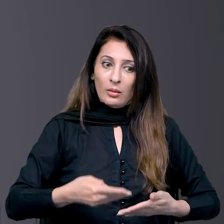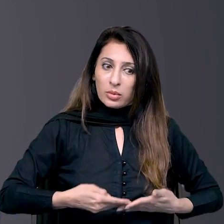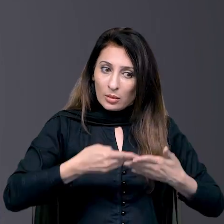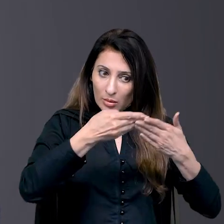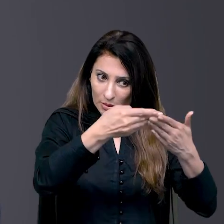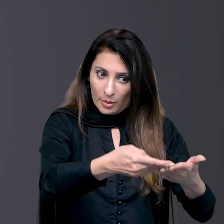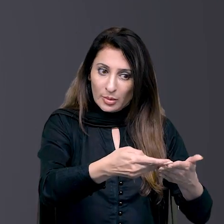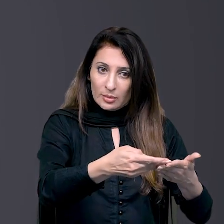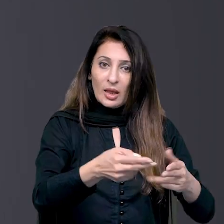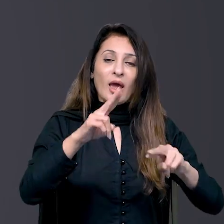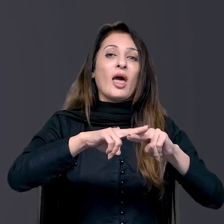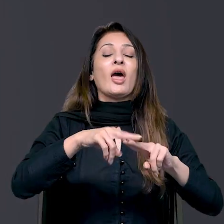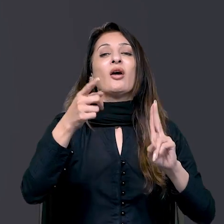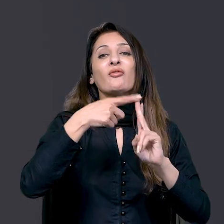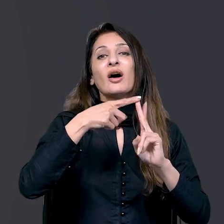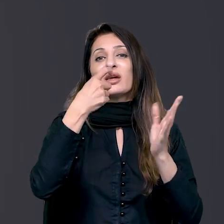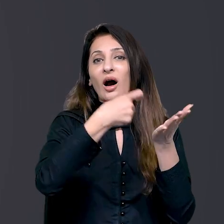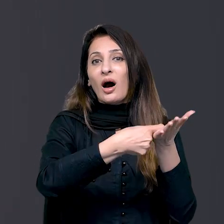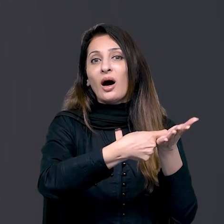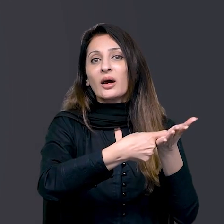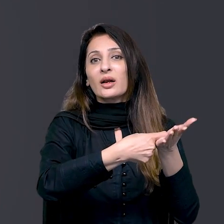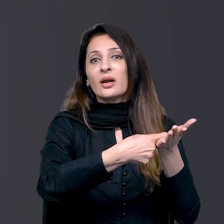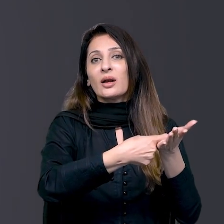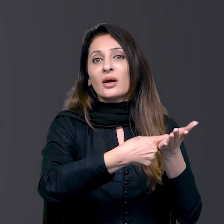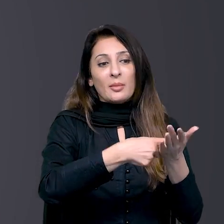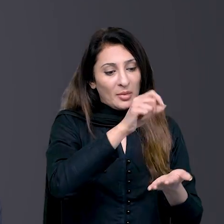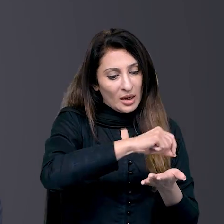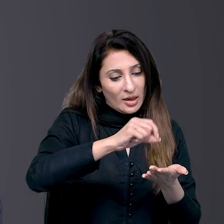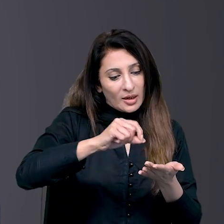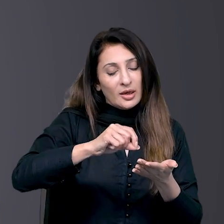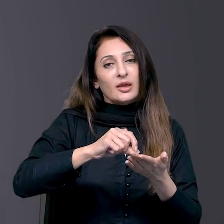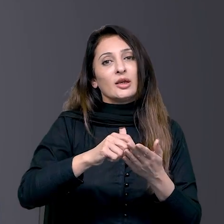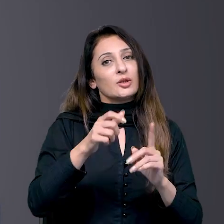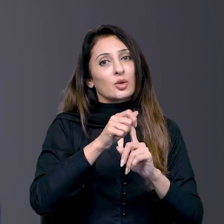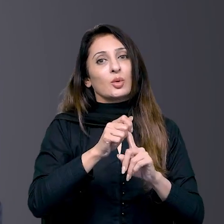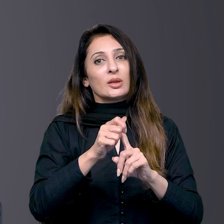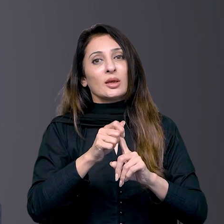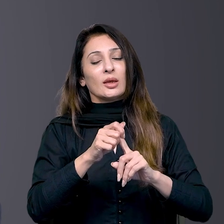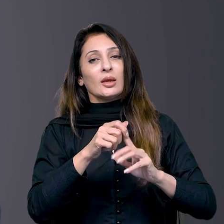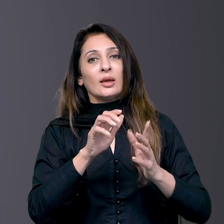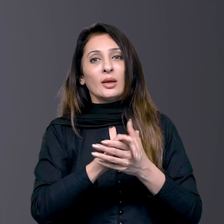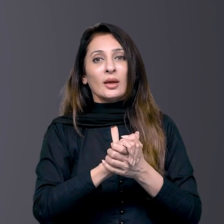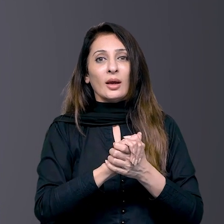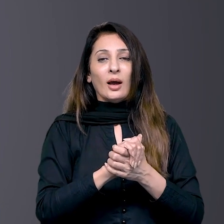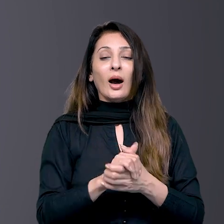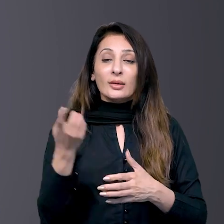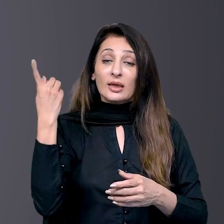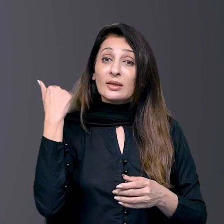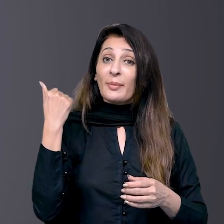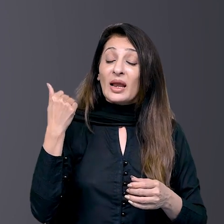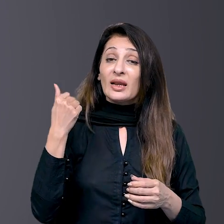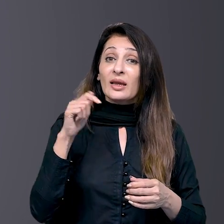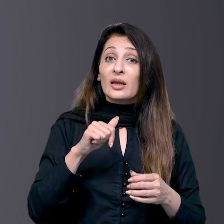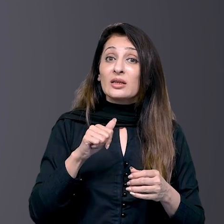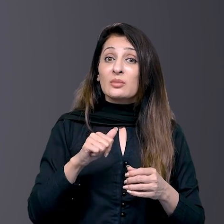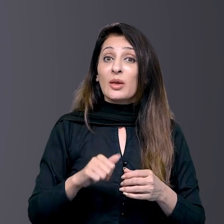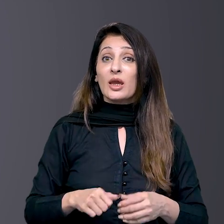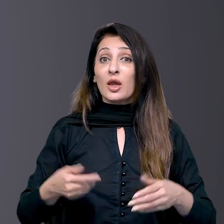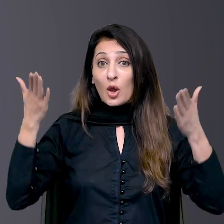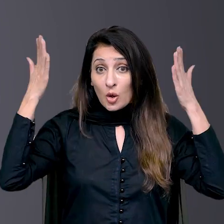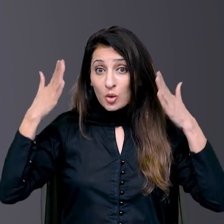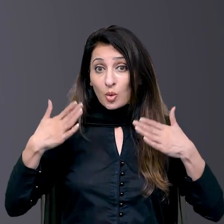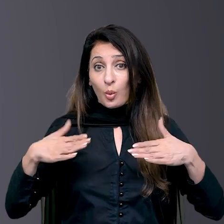the full bench decision of the Supreme Court in the Yunus case, where the Supreme Court has said that it is mandatory for